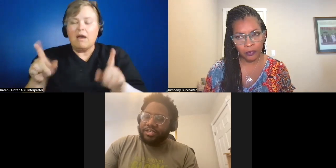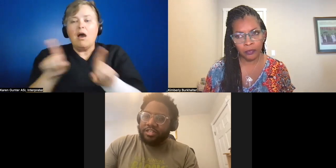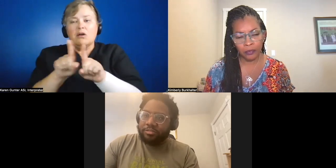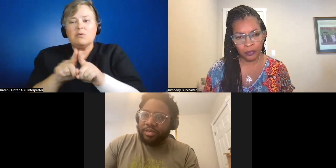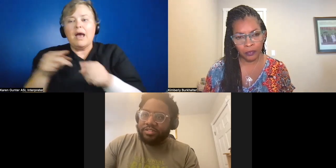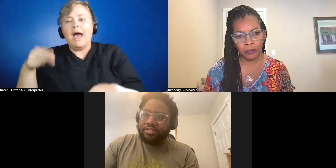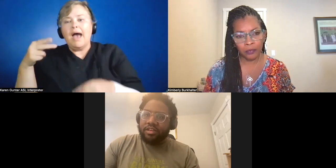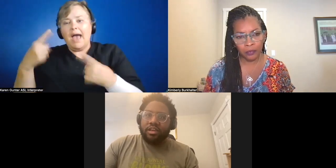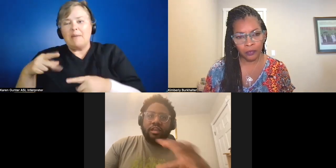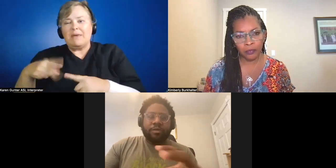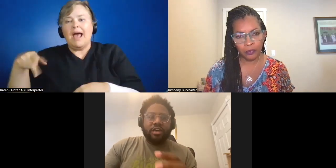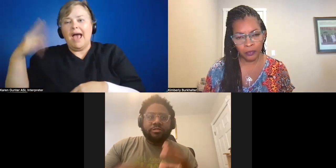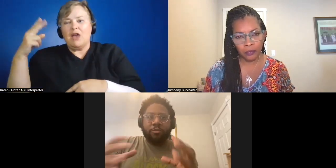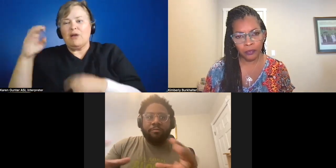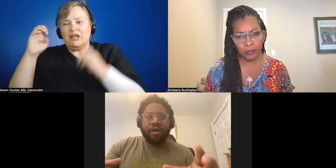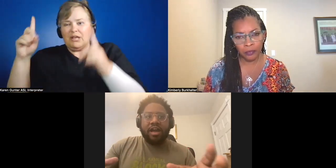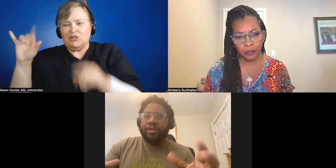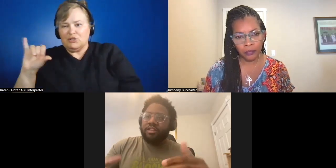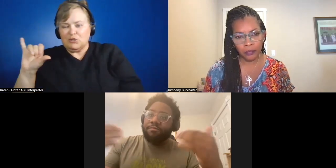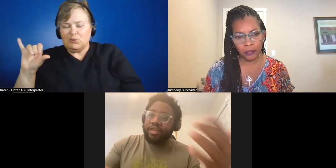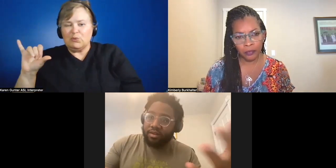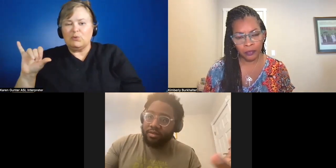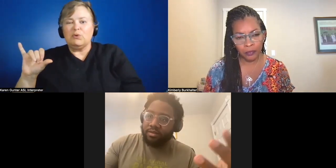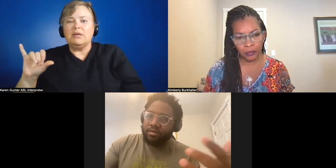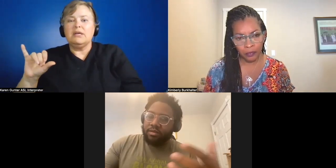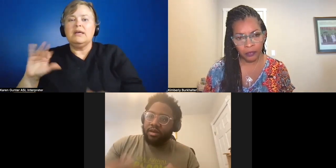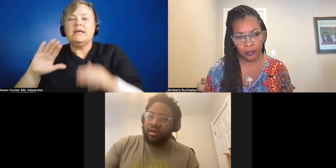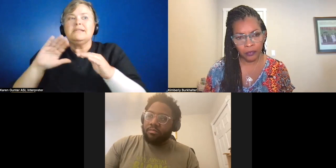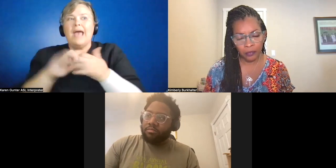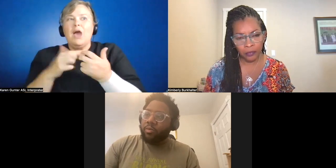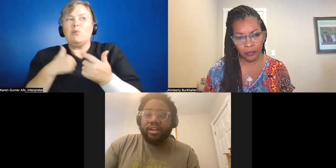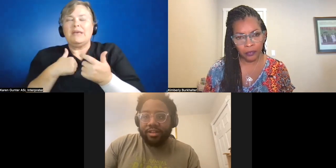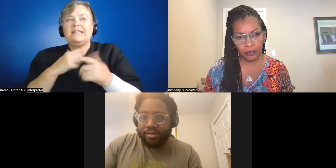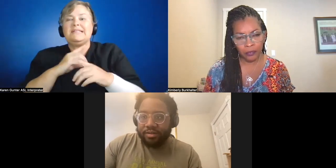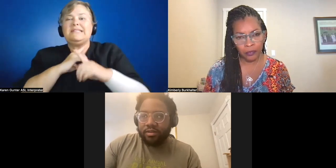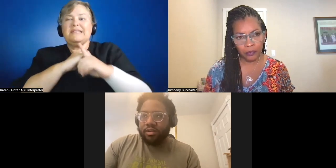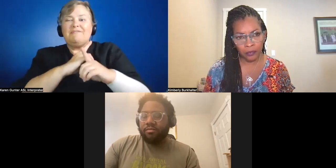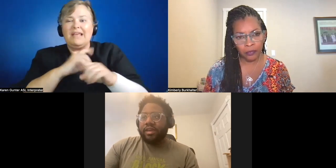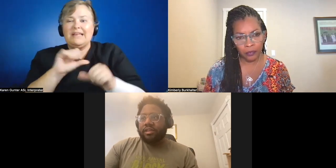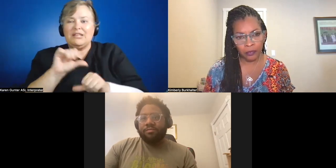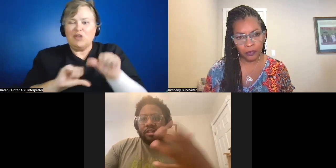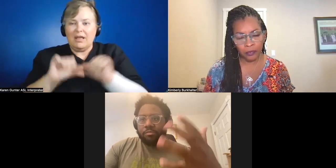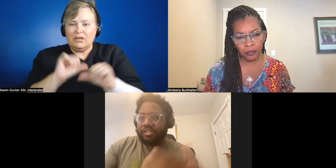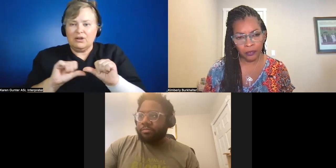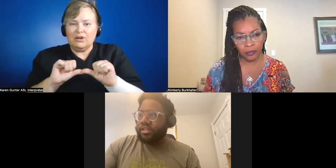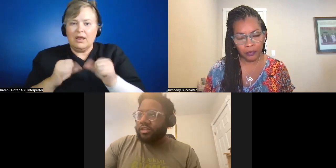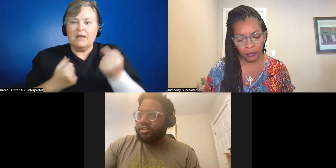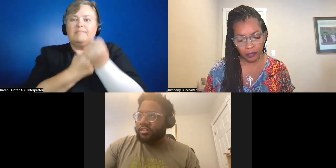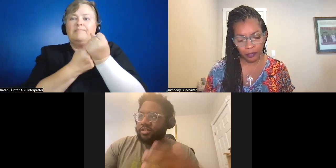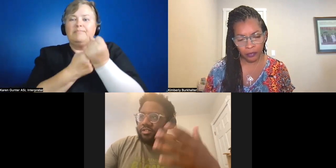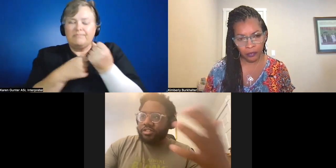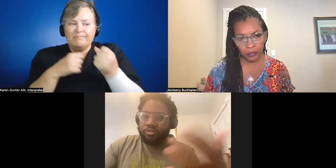higher education spaces. And it becomes both about how we defend one another, right? And defend our